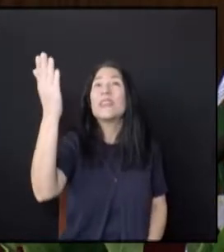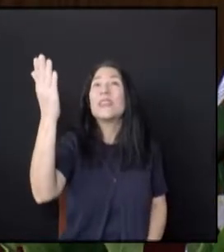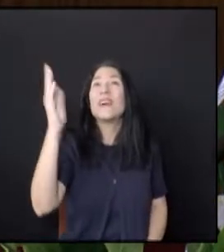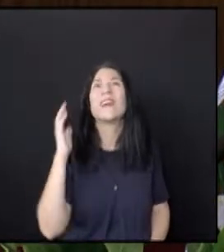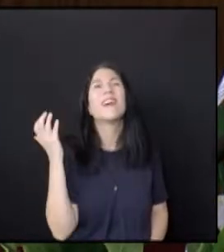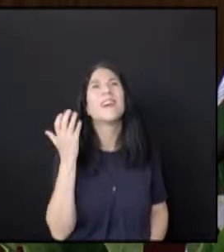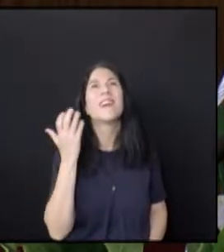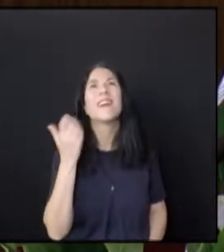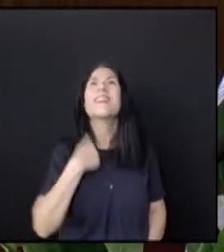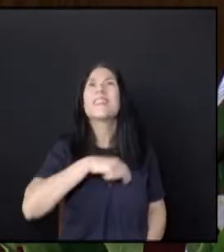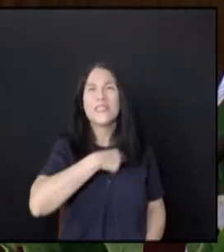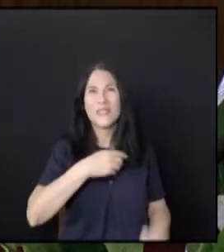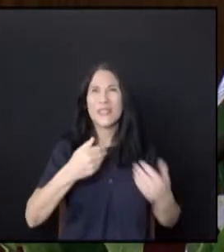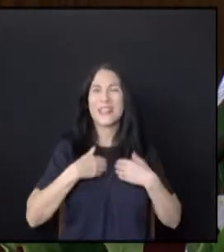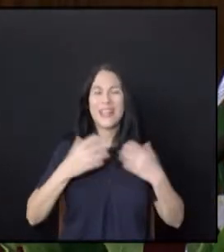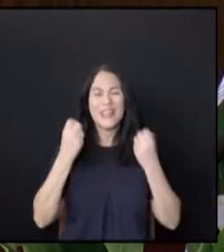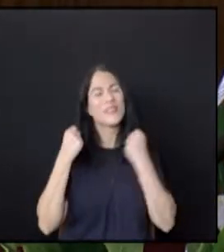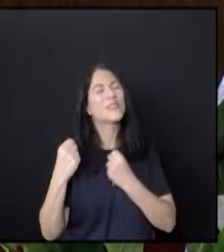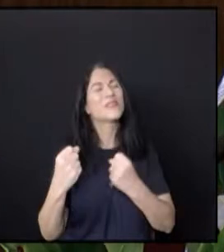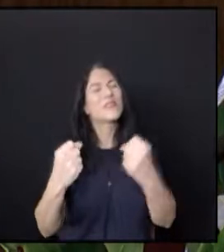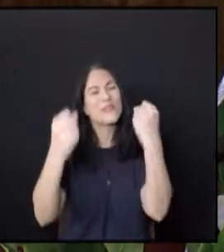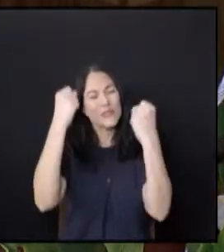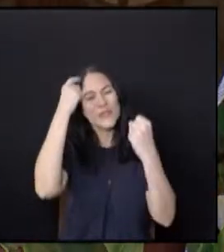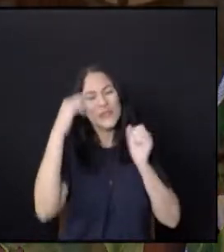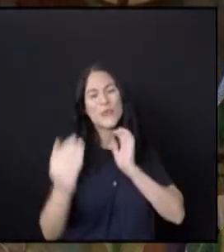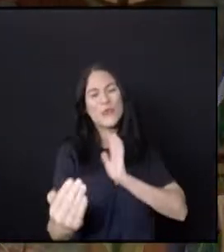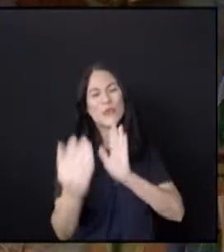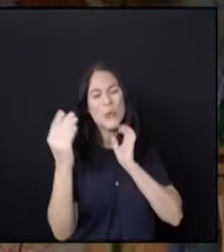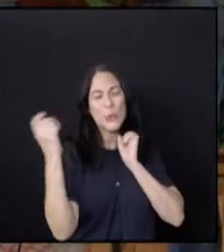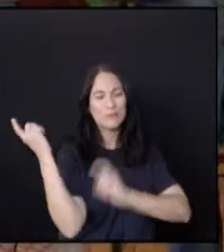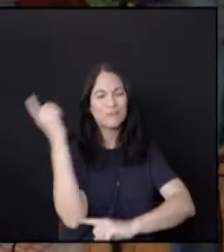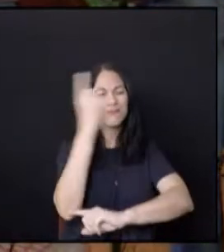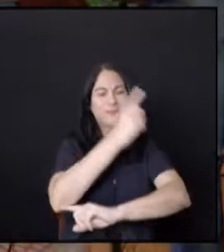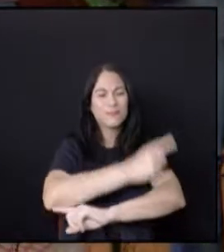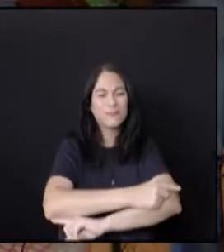find strength to face the day.